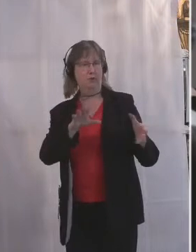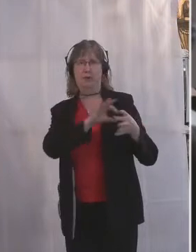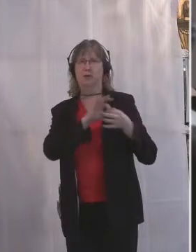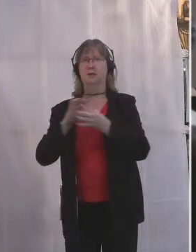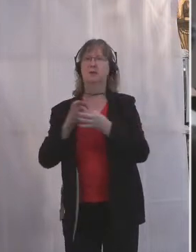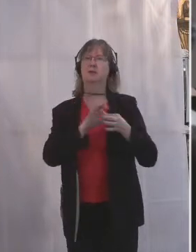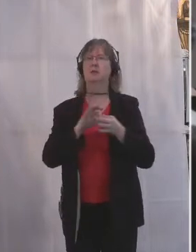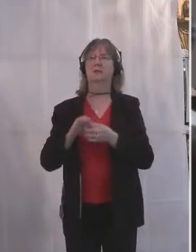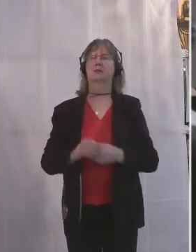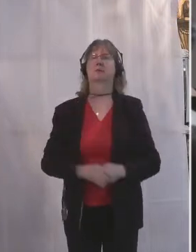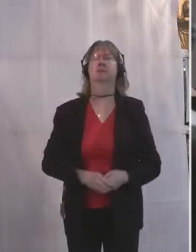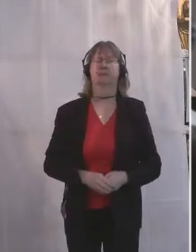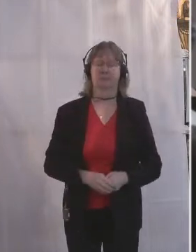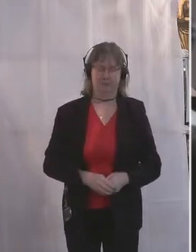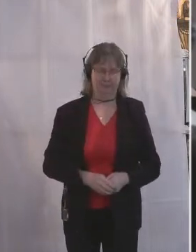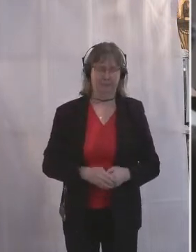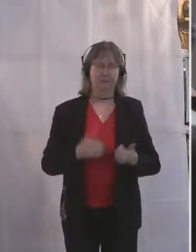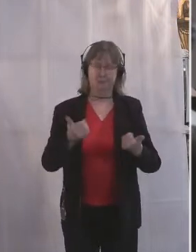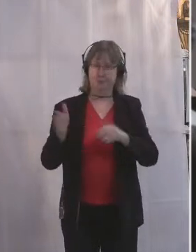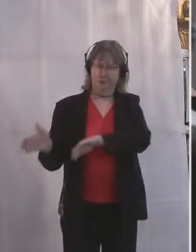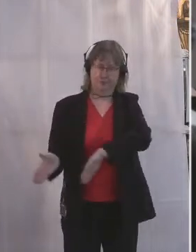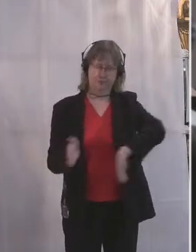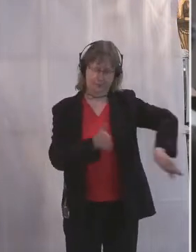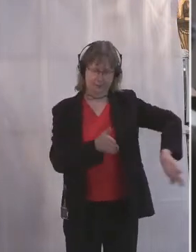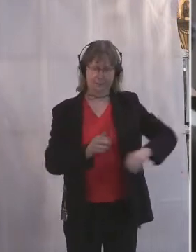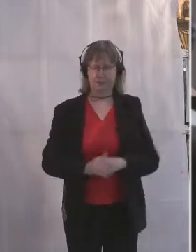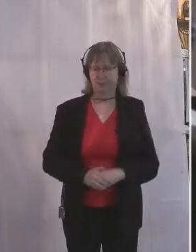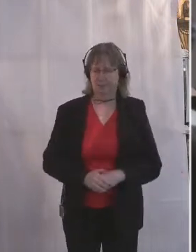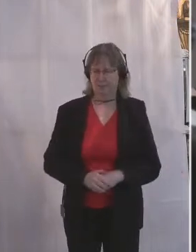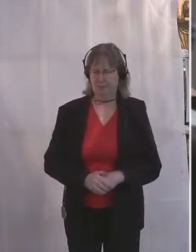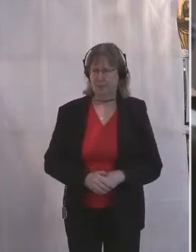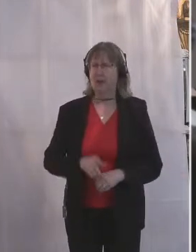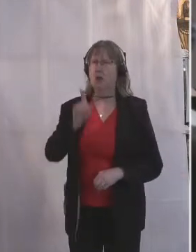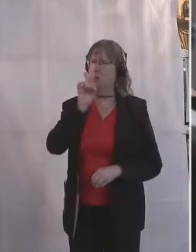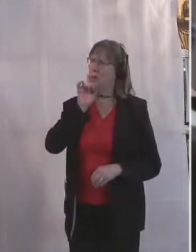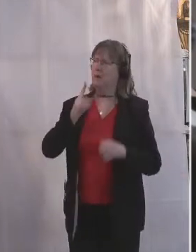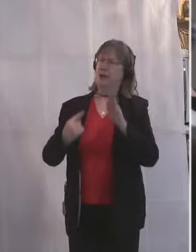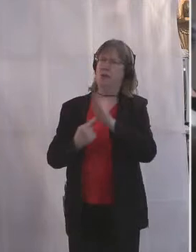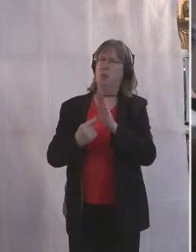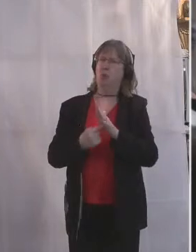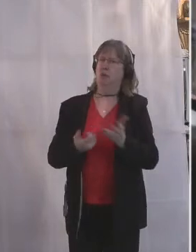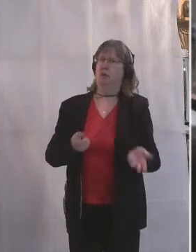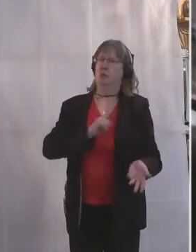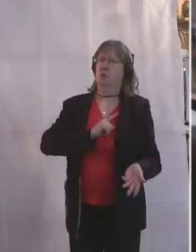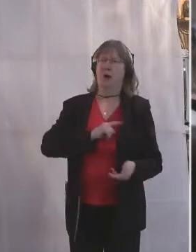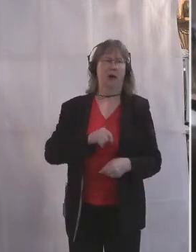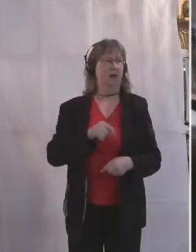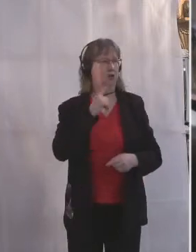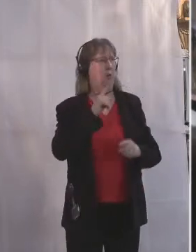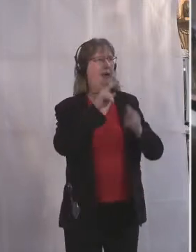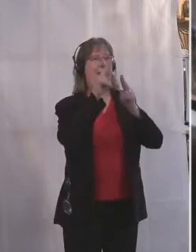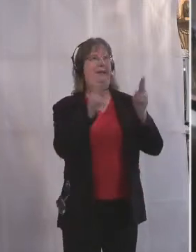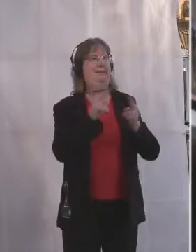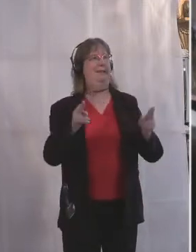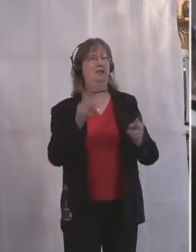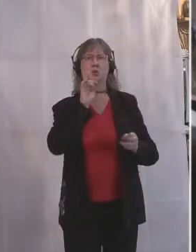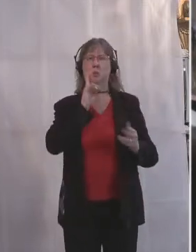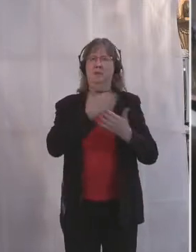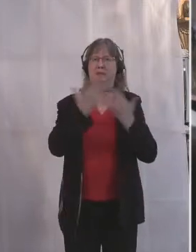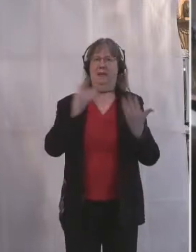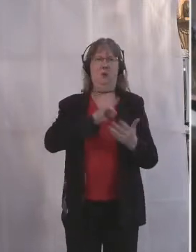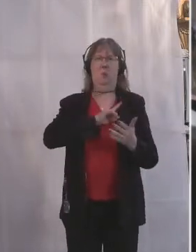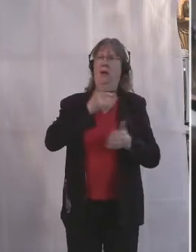have women leaders in the innovation industry? Why are events like today important? Why should we pause and